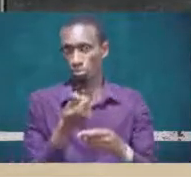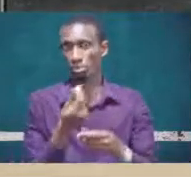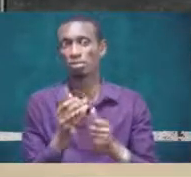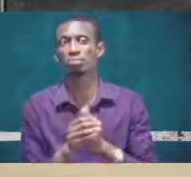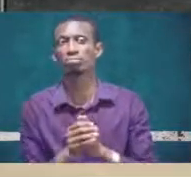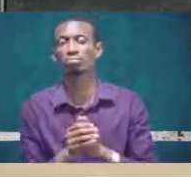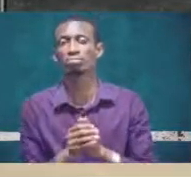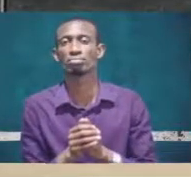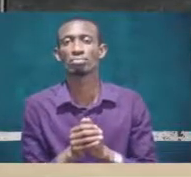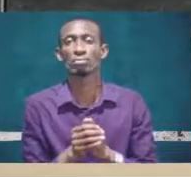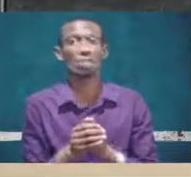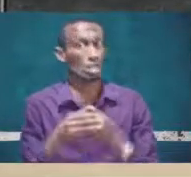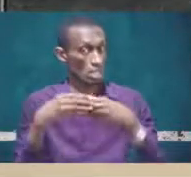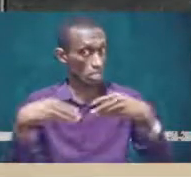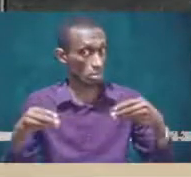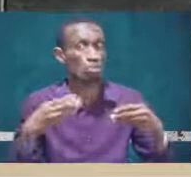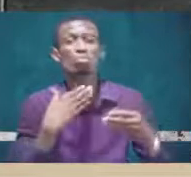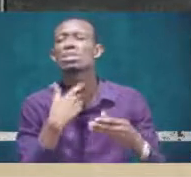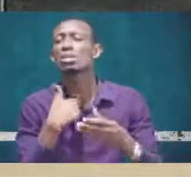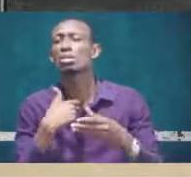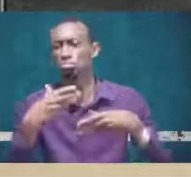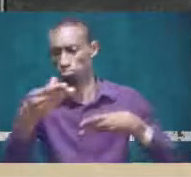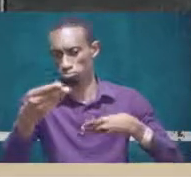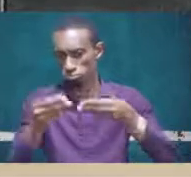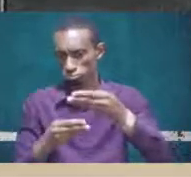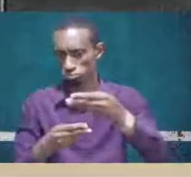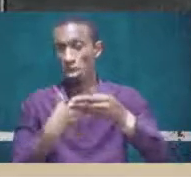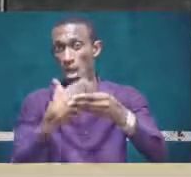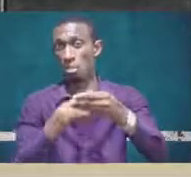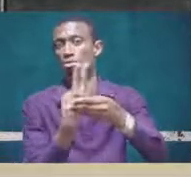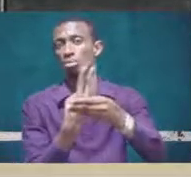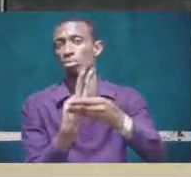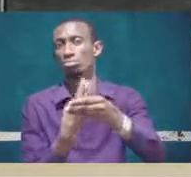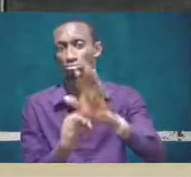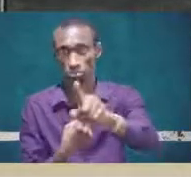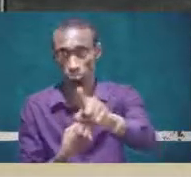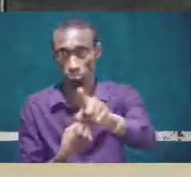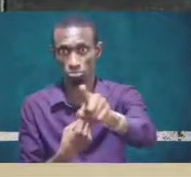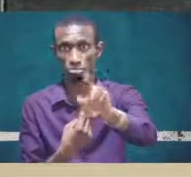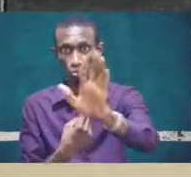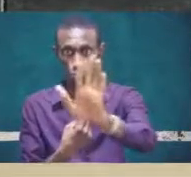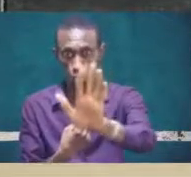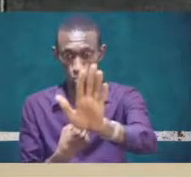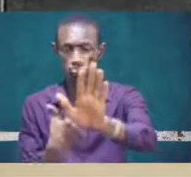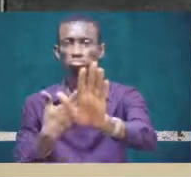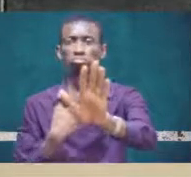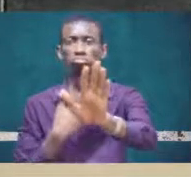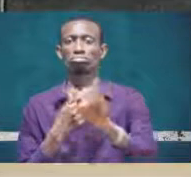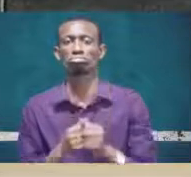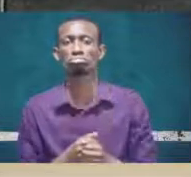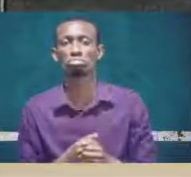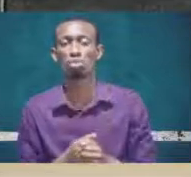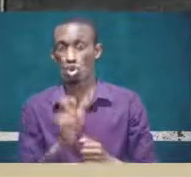two parties. Two parties. That is a buyer and a seller. That is a